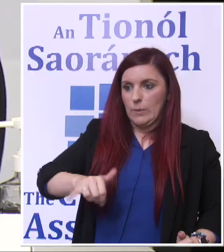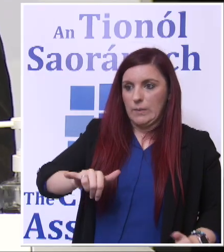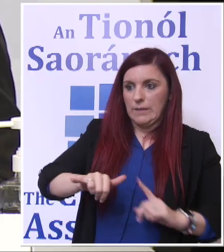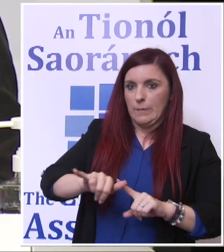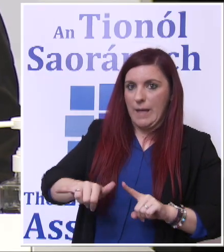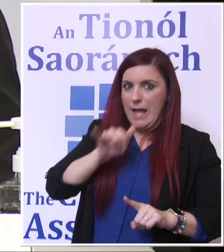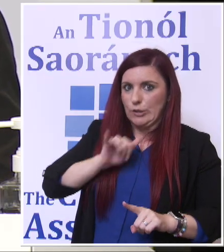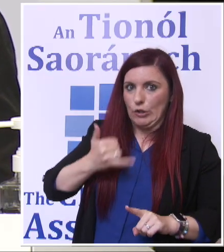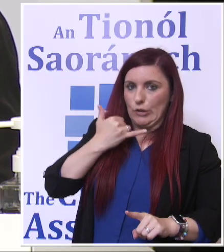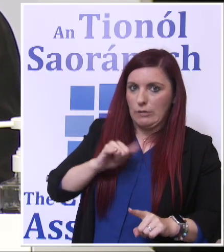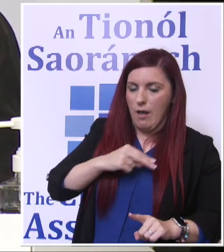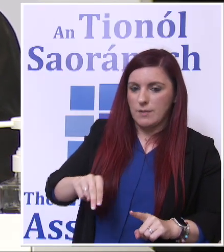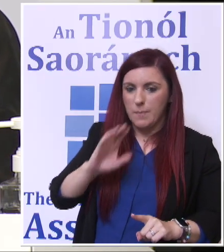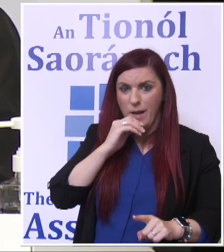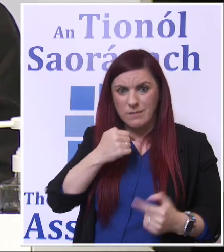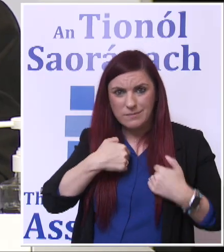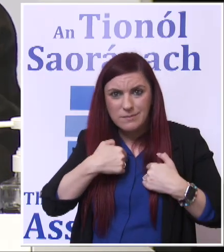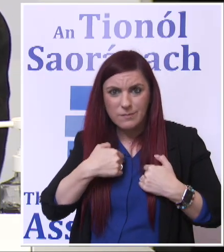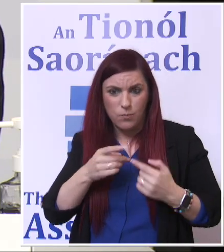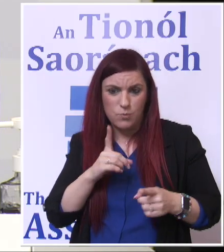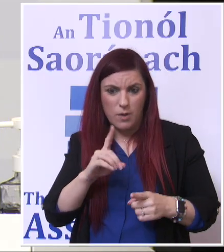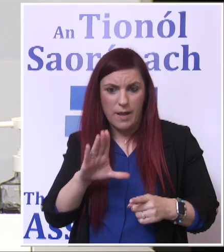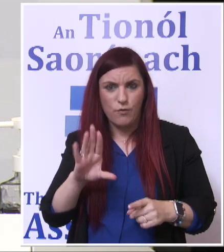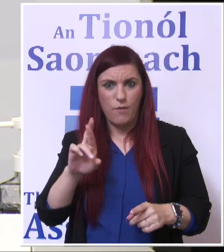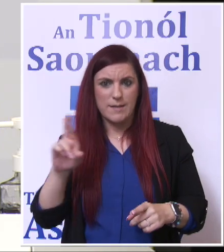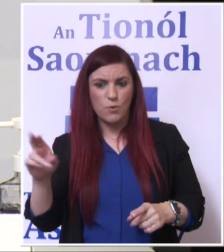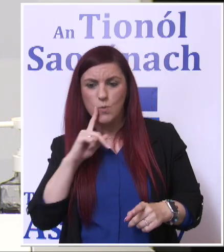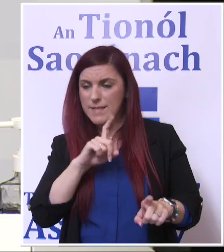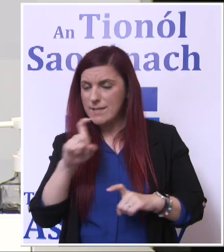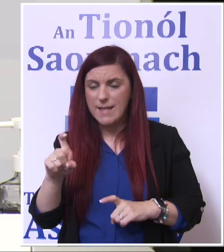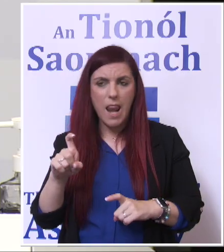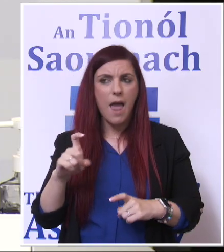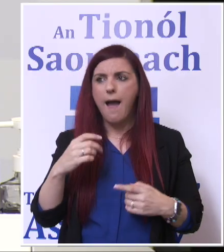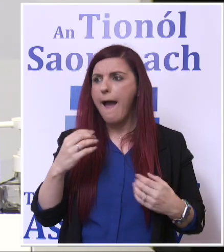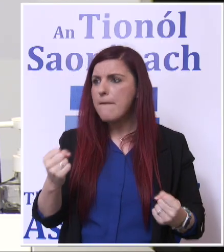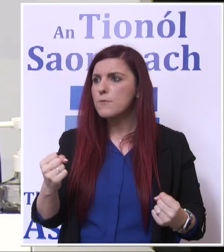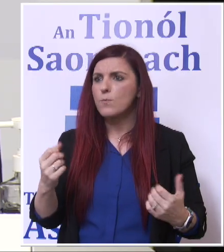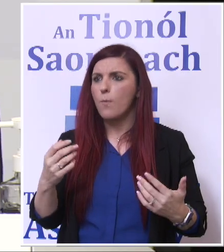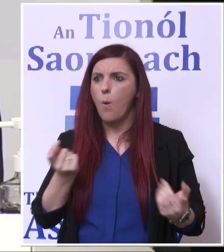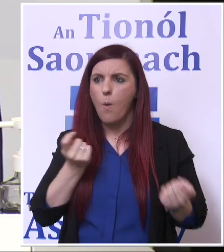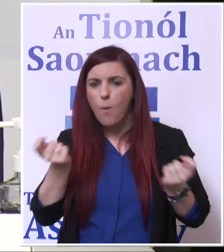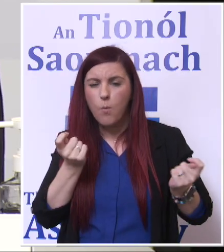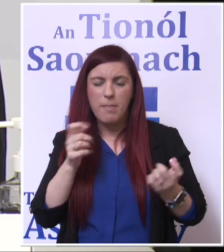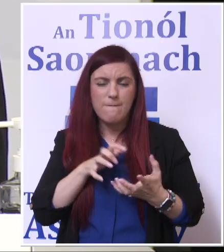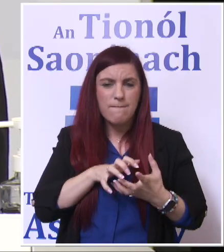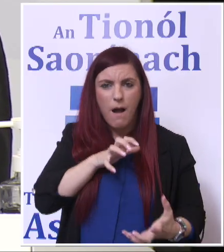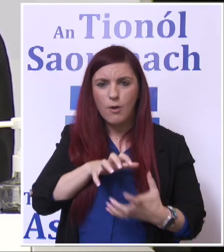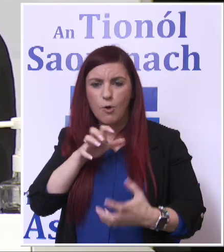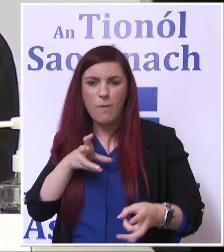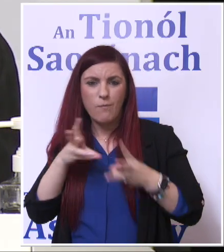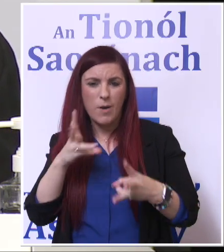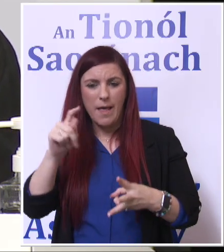as certainly for the Cathaoirleach of Laoghaire-Rathdown, you still have to cope with that body of work. And I think that's something